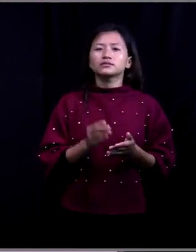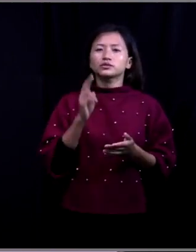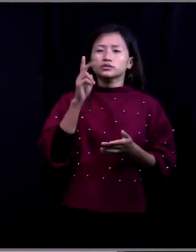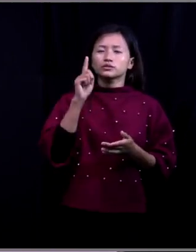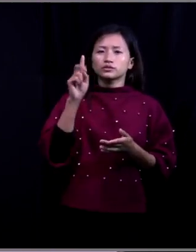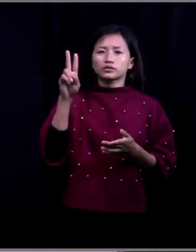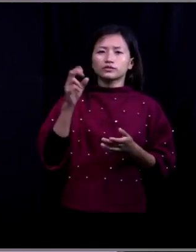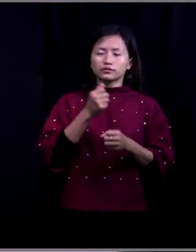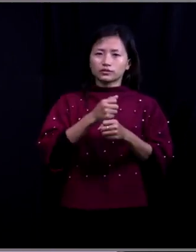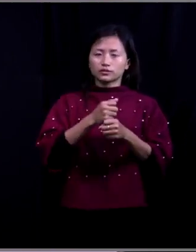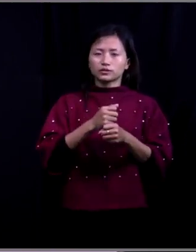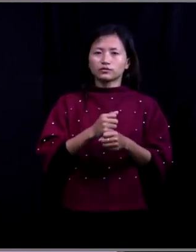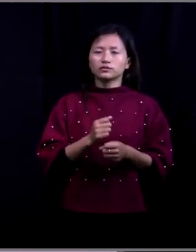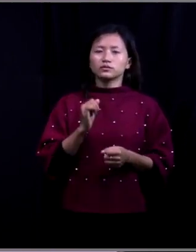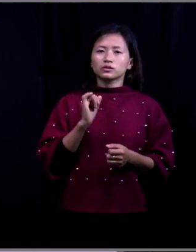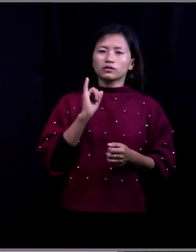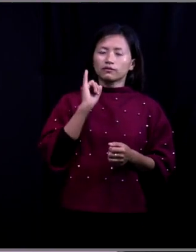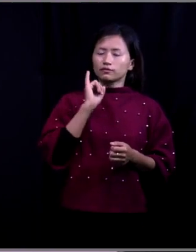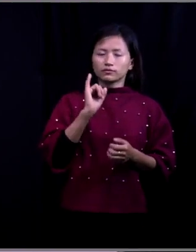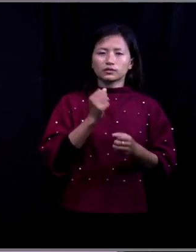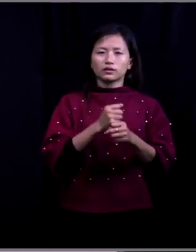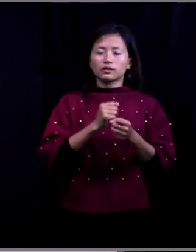grams of carbon-12 isotope.